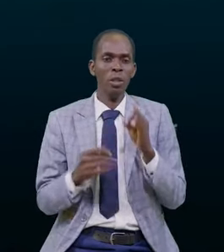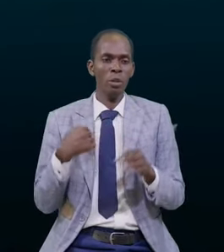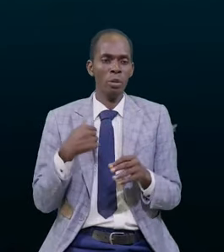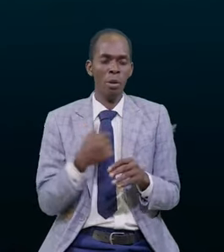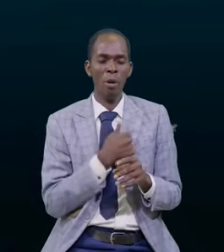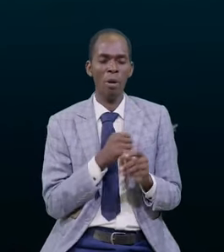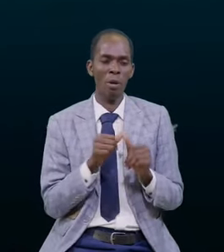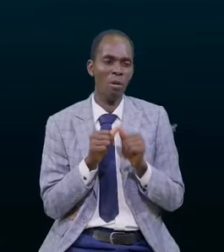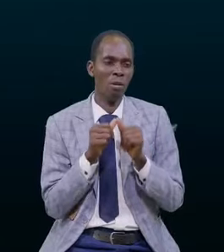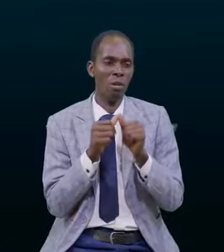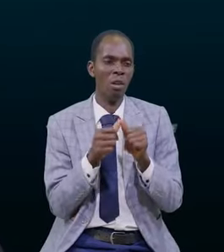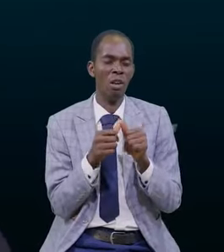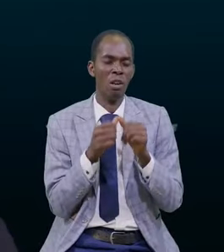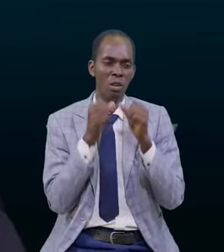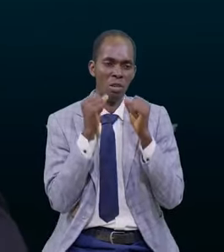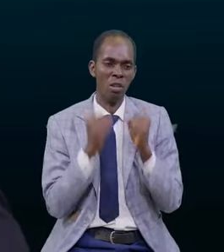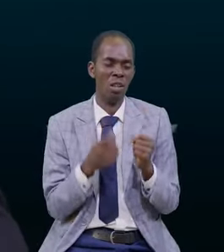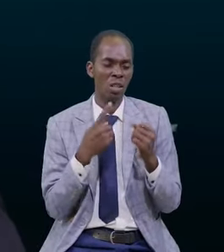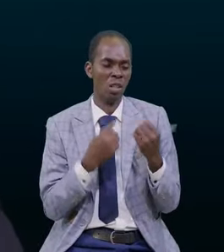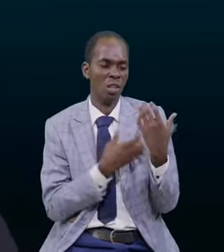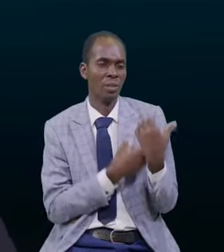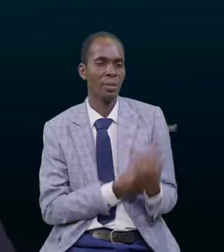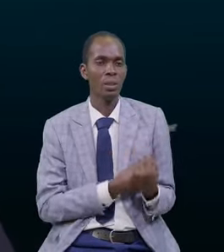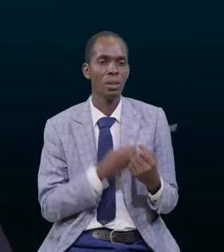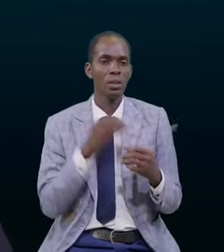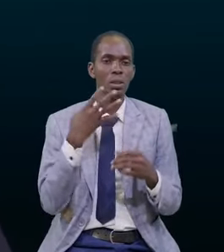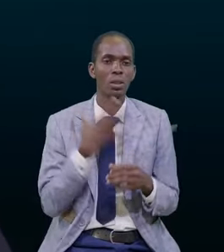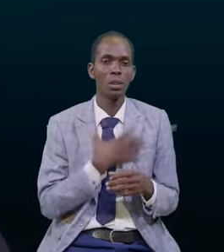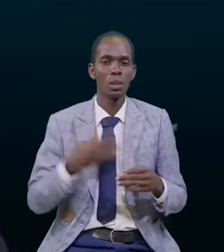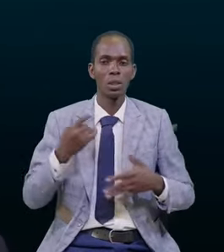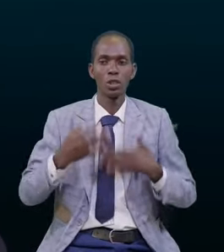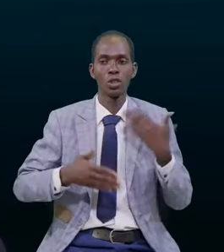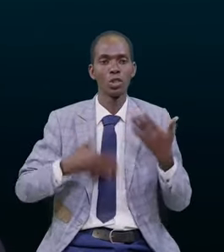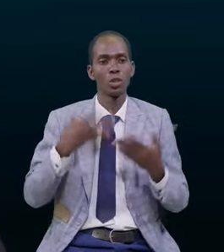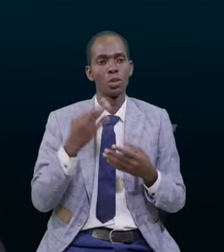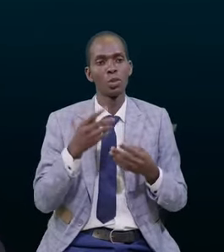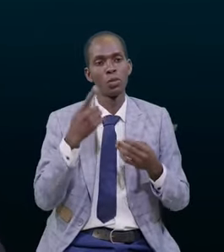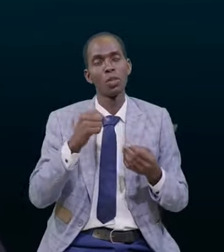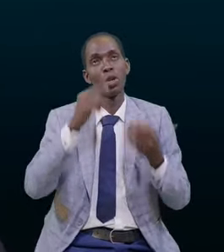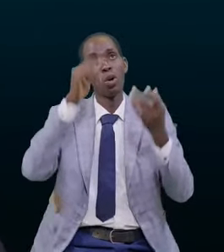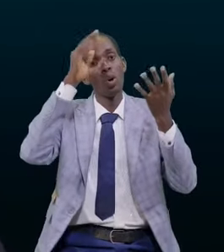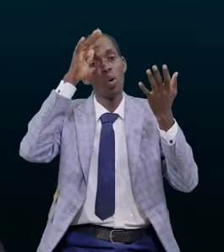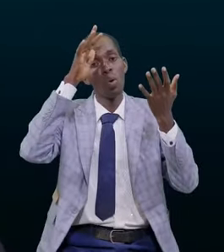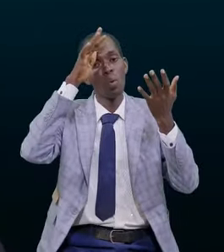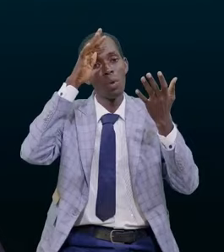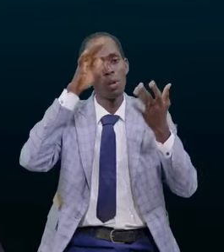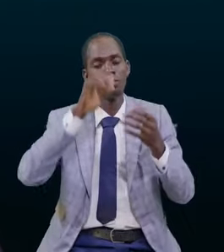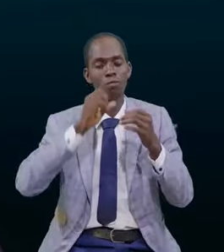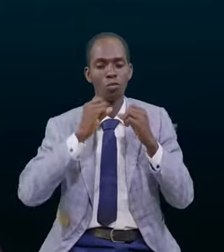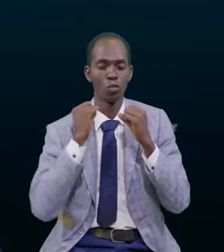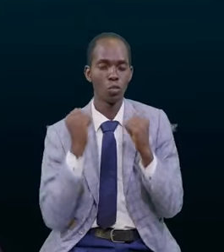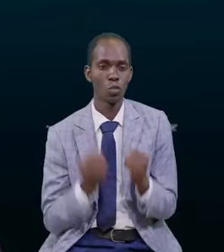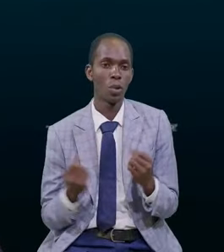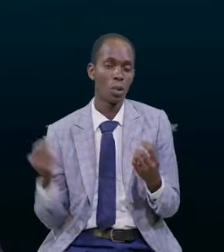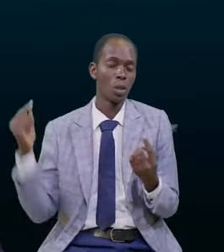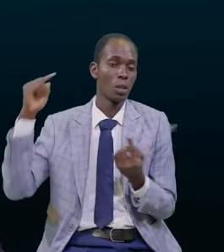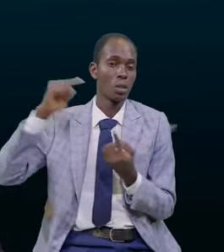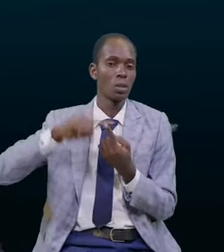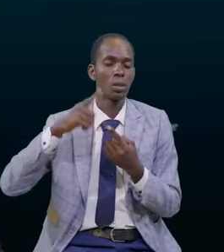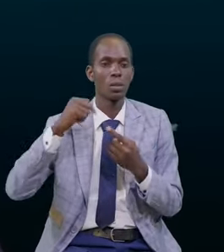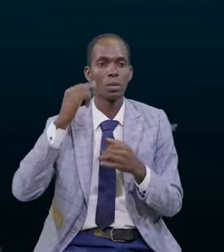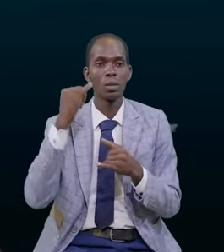fast the confidence and the rejoicing of the Hope firm onto the end it then added in